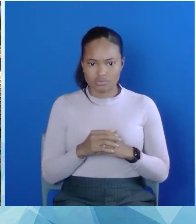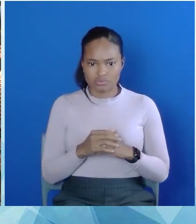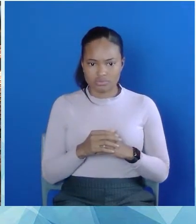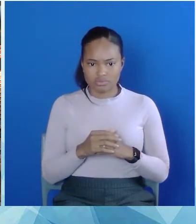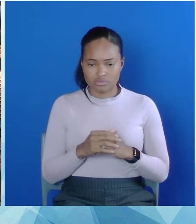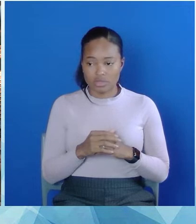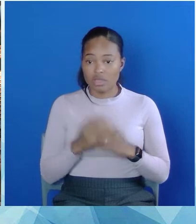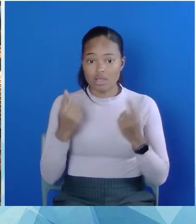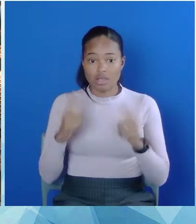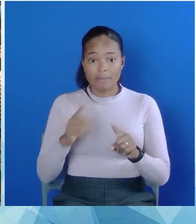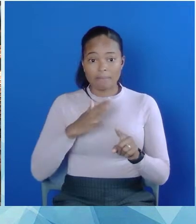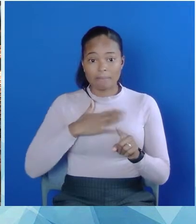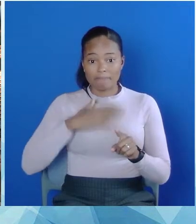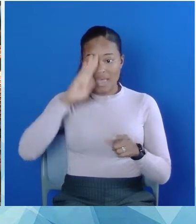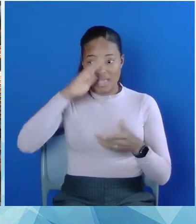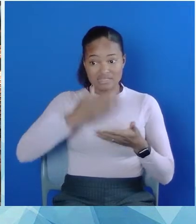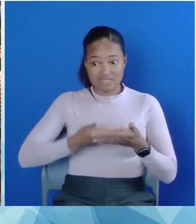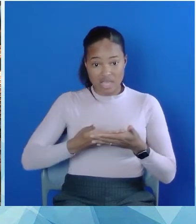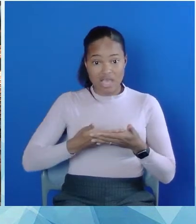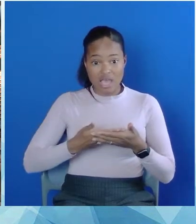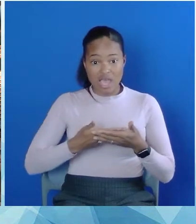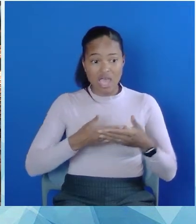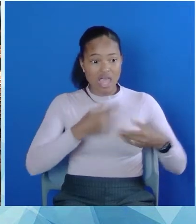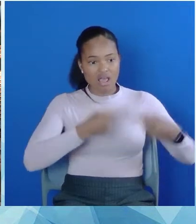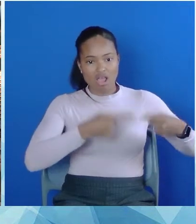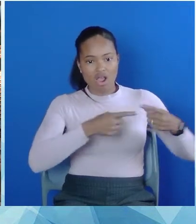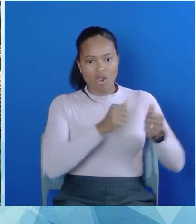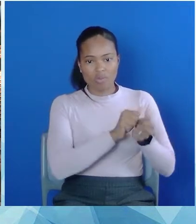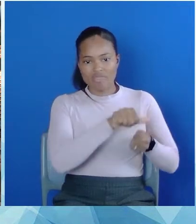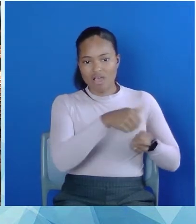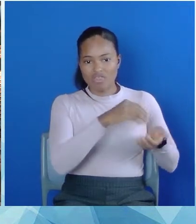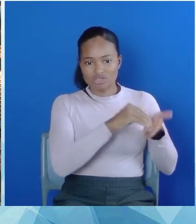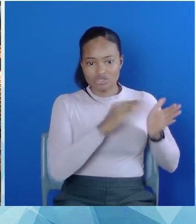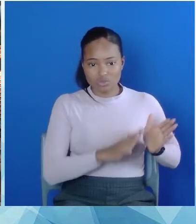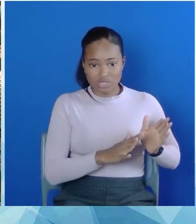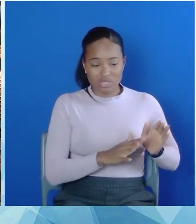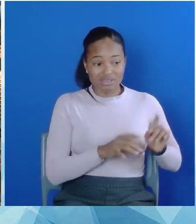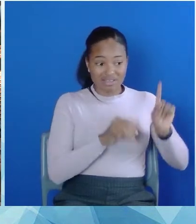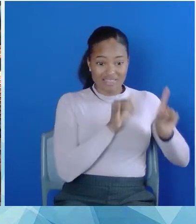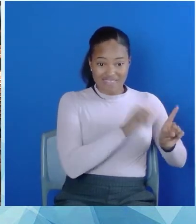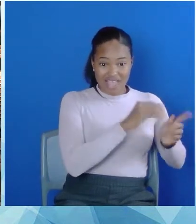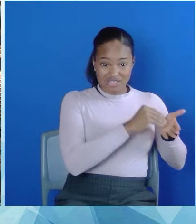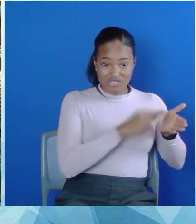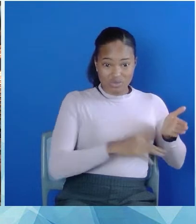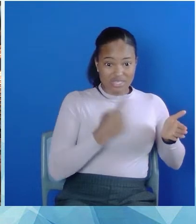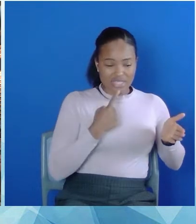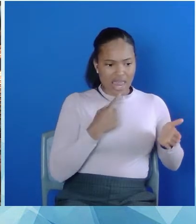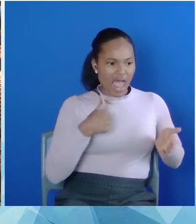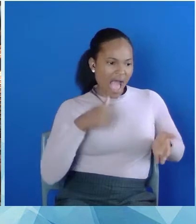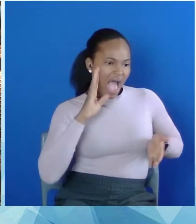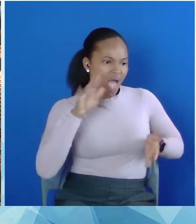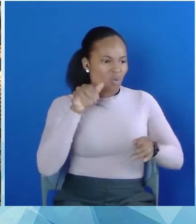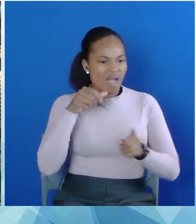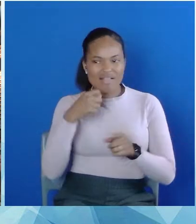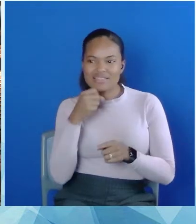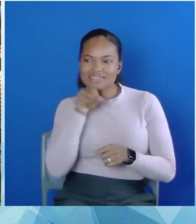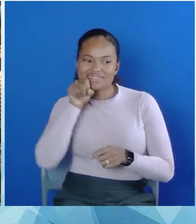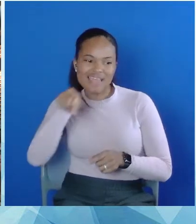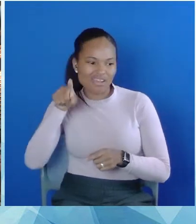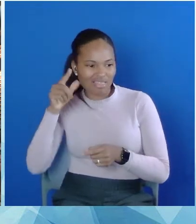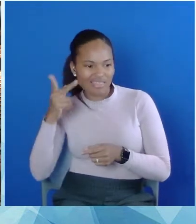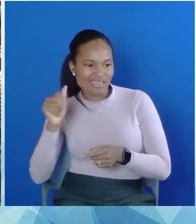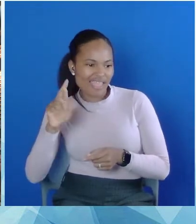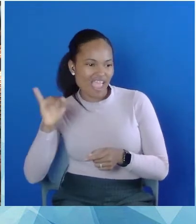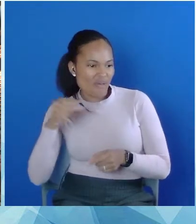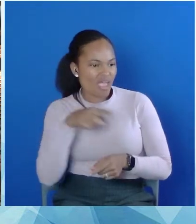When my son had an altercation with another student, that child said that he would tell Carrie on him as a threat, and my son immediately shut